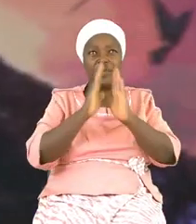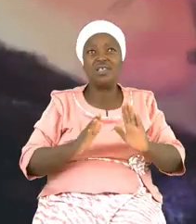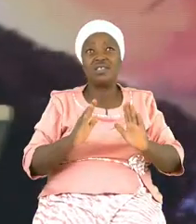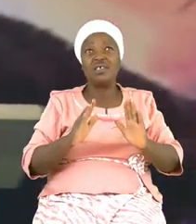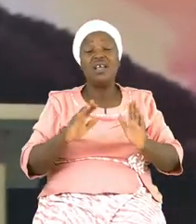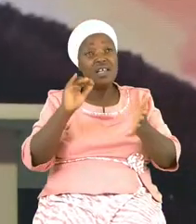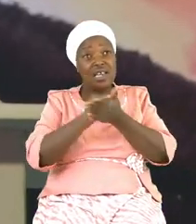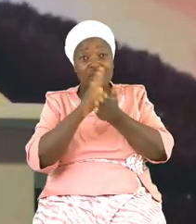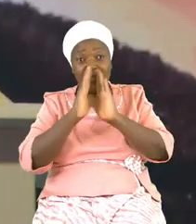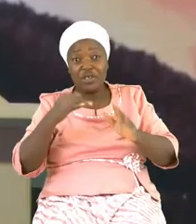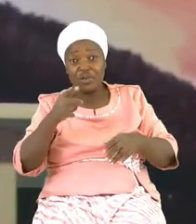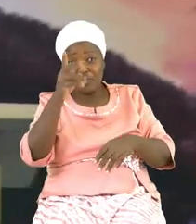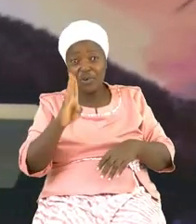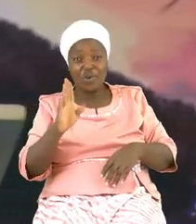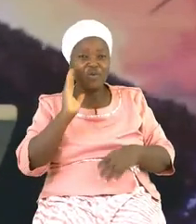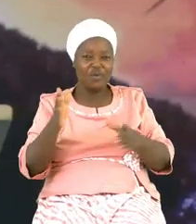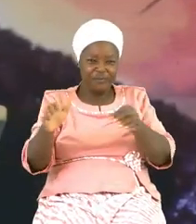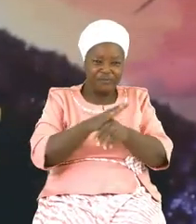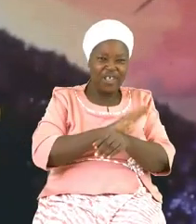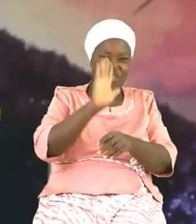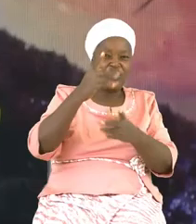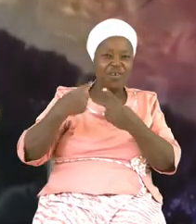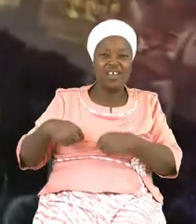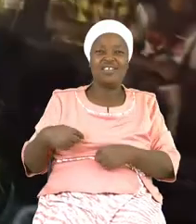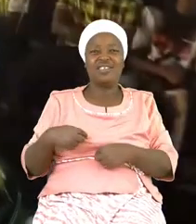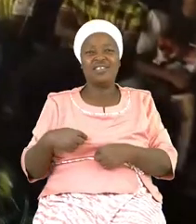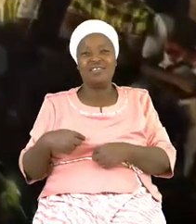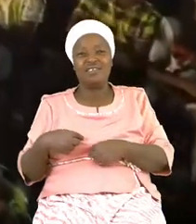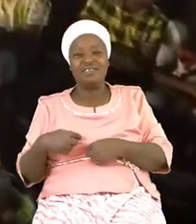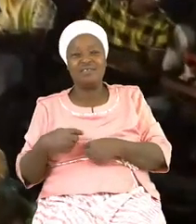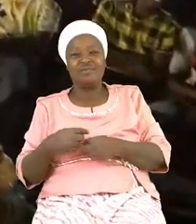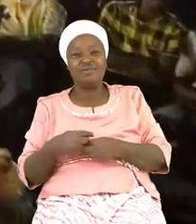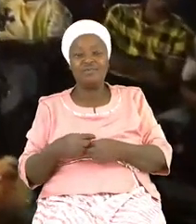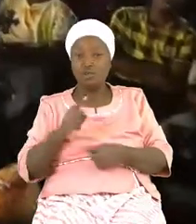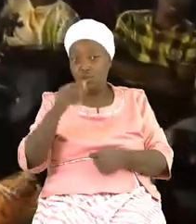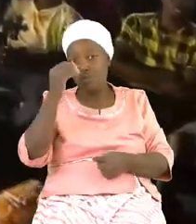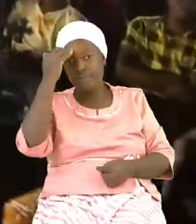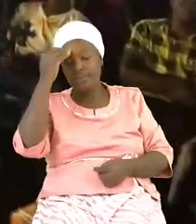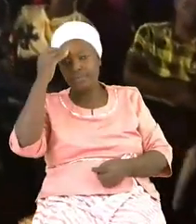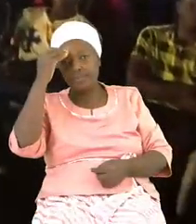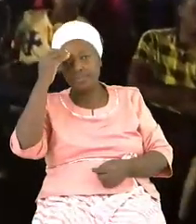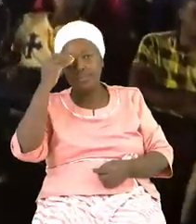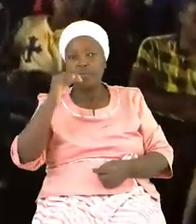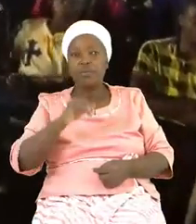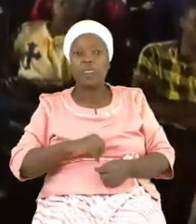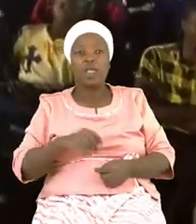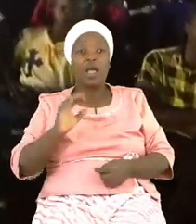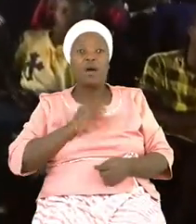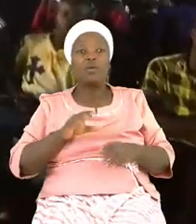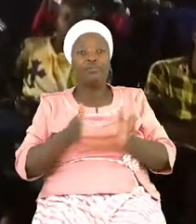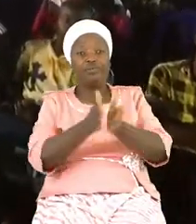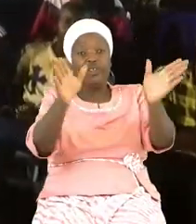of God will fill your heart. You know, I was telling you, we went to